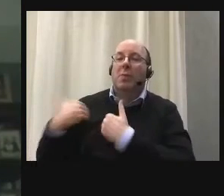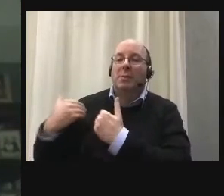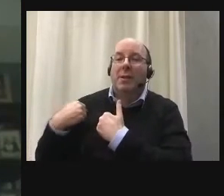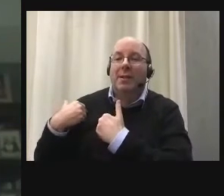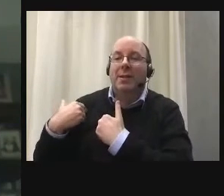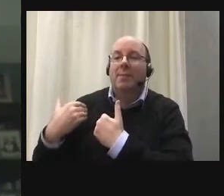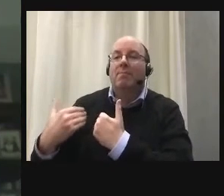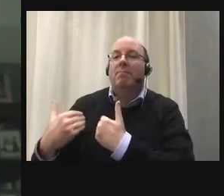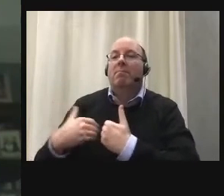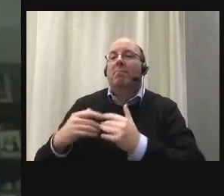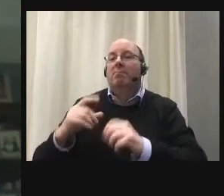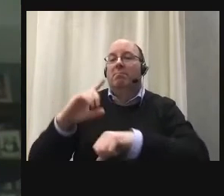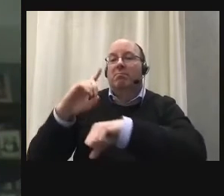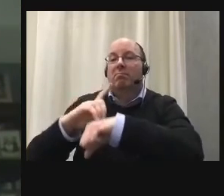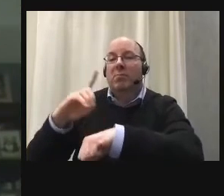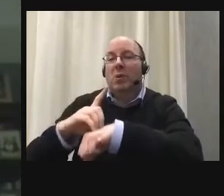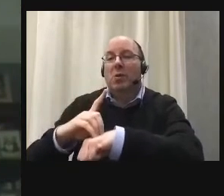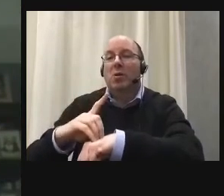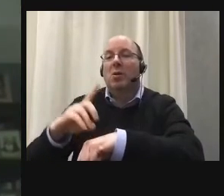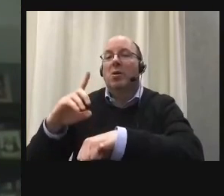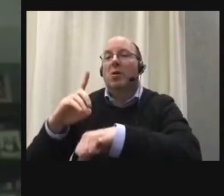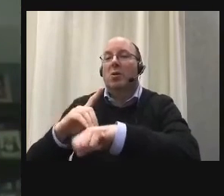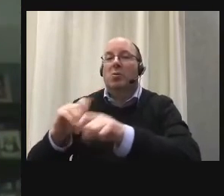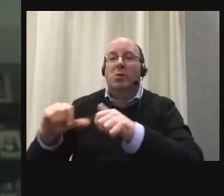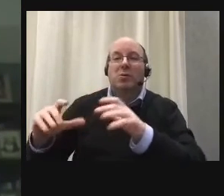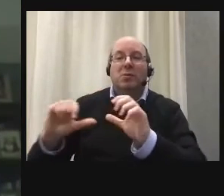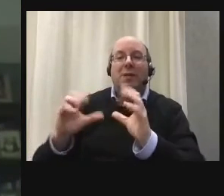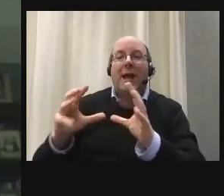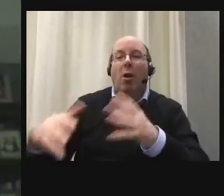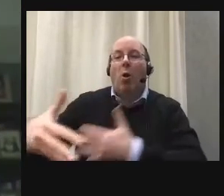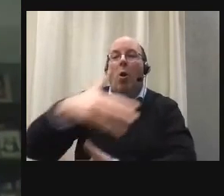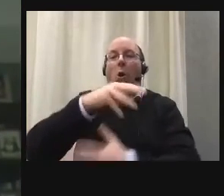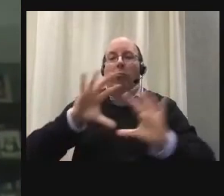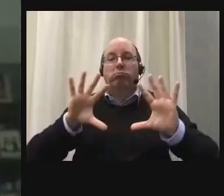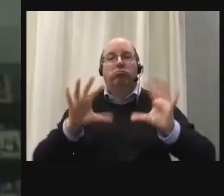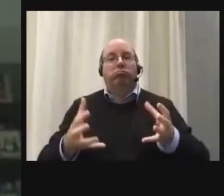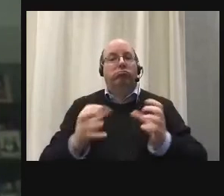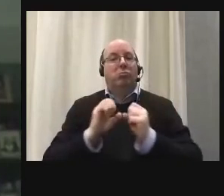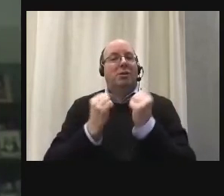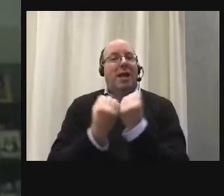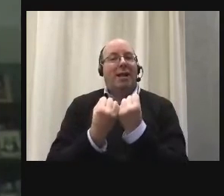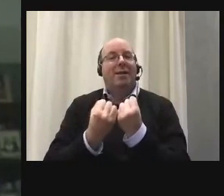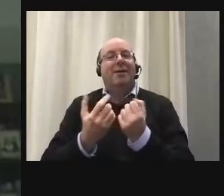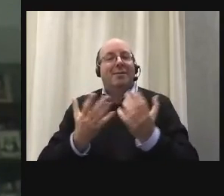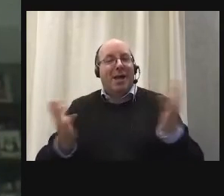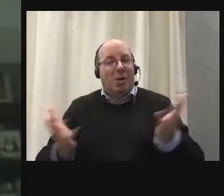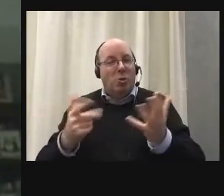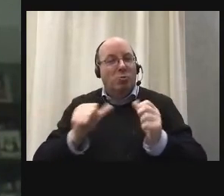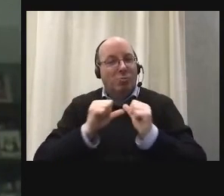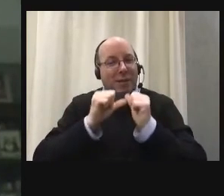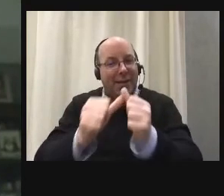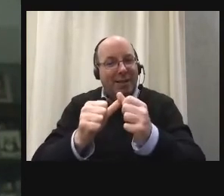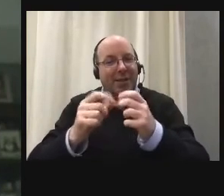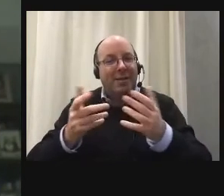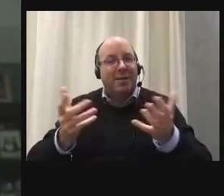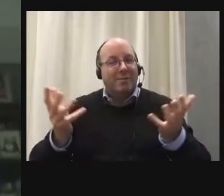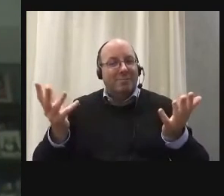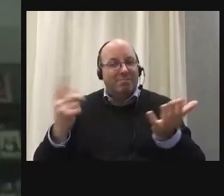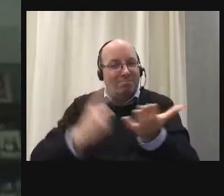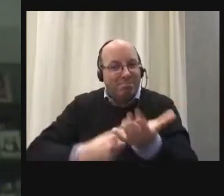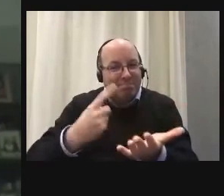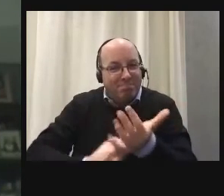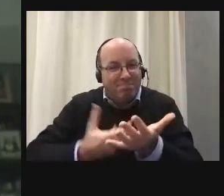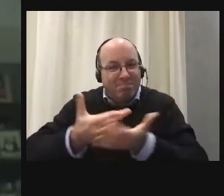the duty to positively serve society as a whole. So I encourage you to continue the conversation, continue to